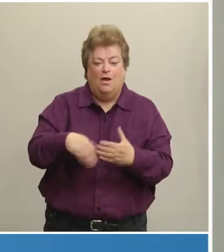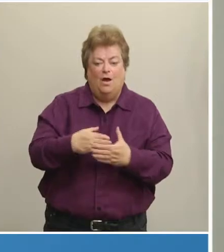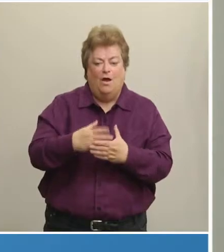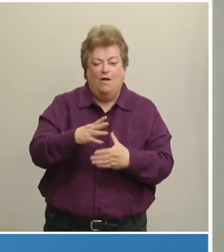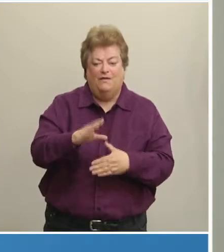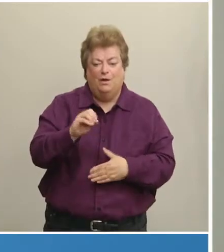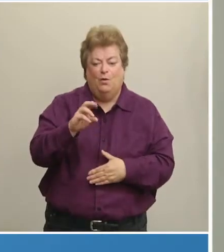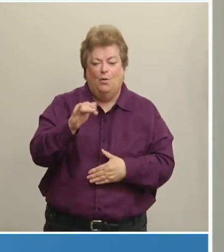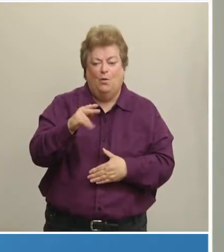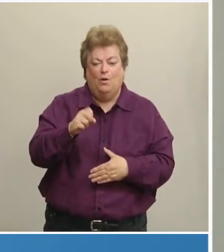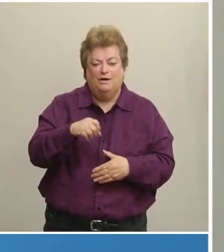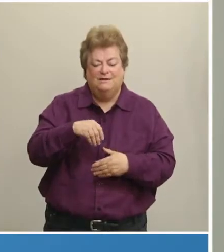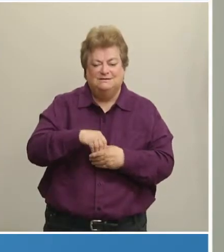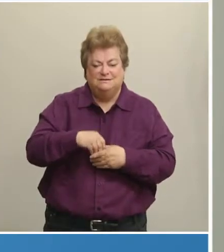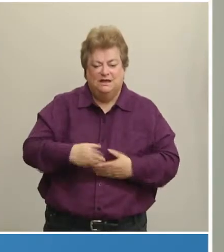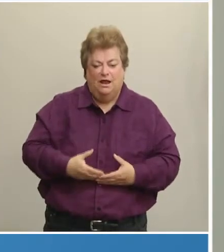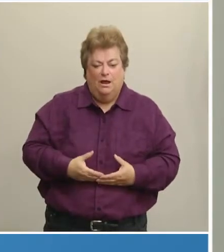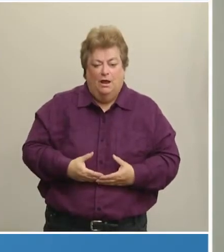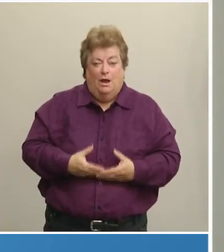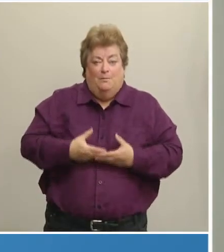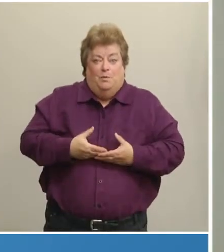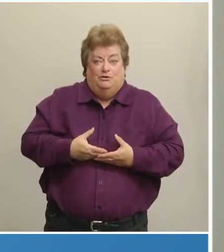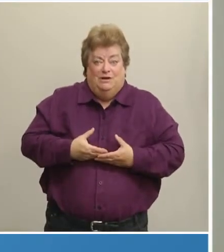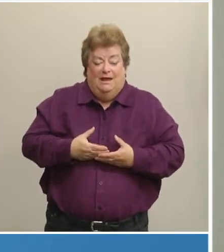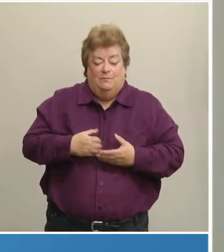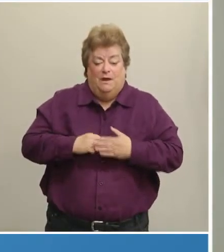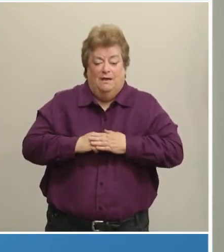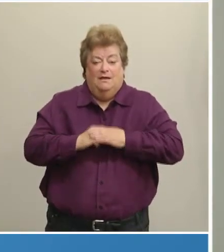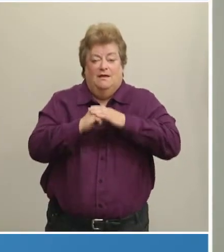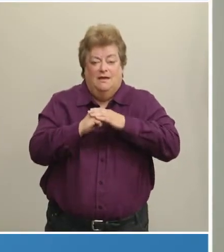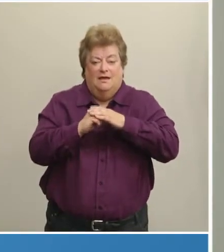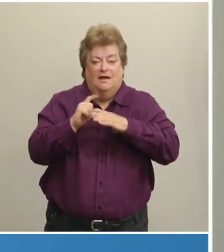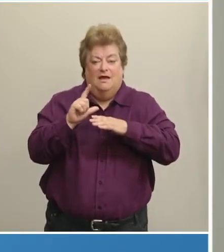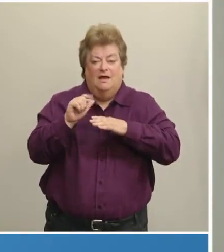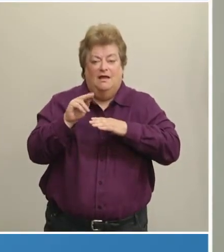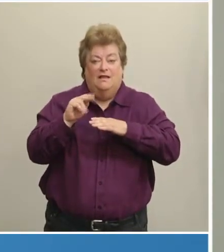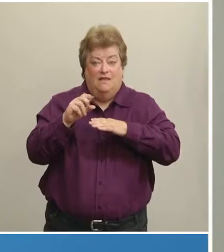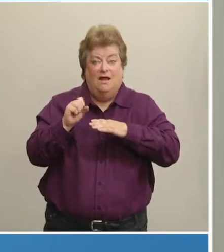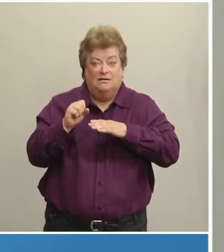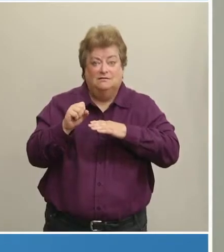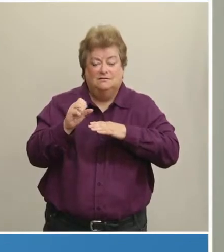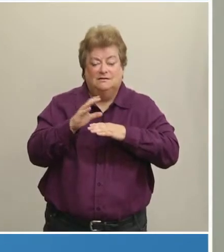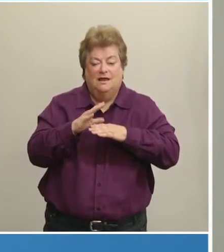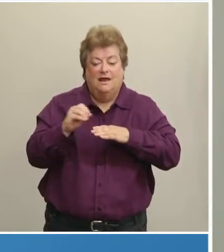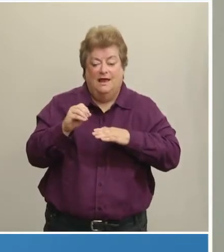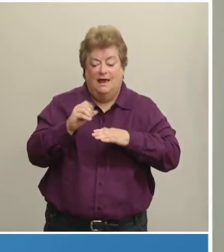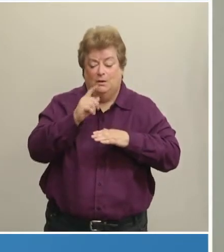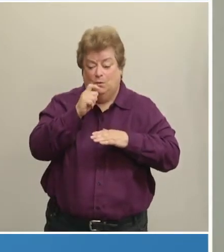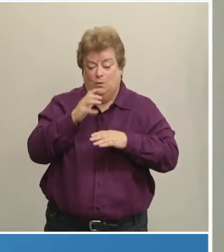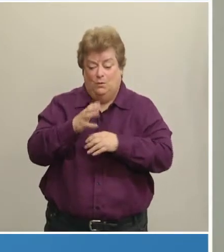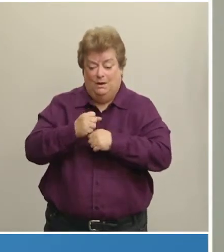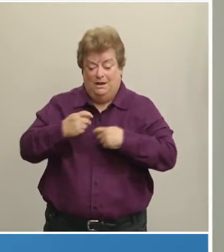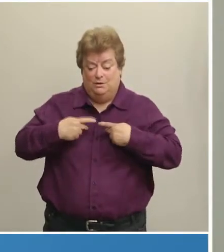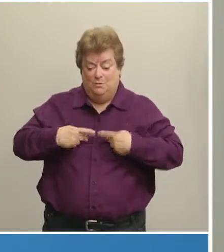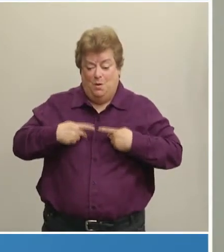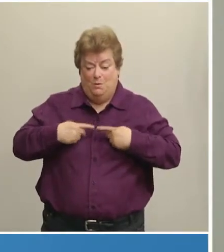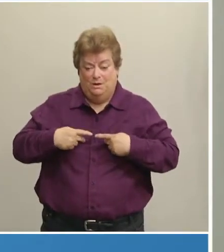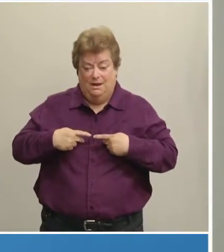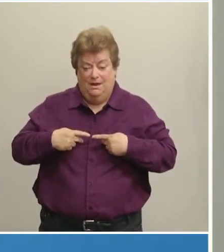into where their lungs are, they often get short of breath. In women that get pneumonia in the third trimester, it